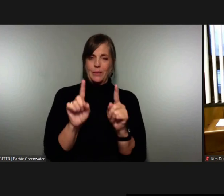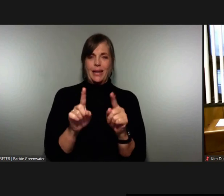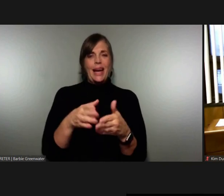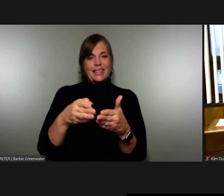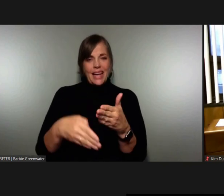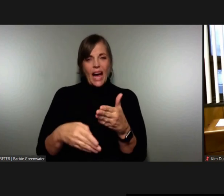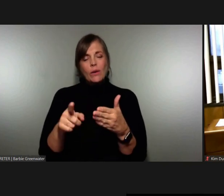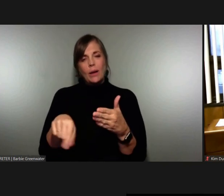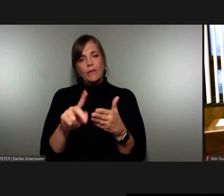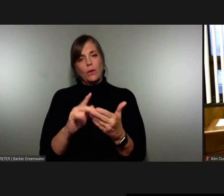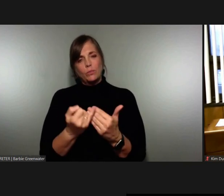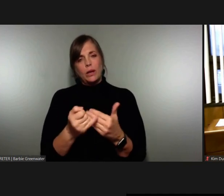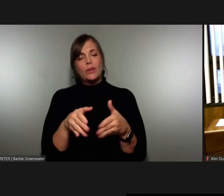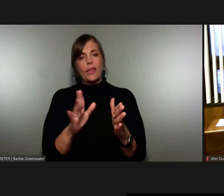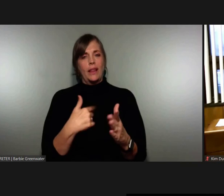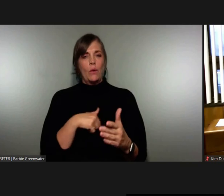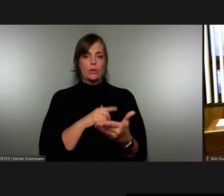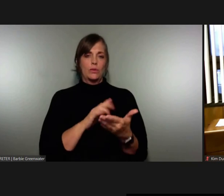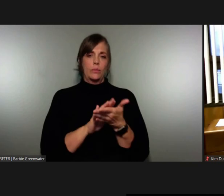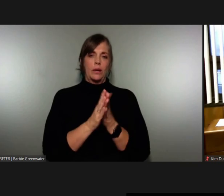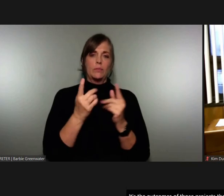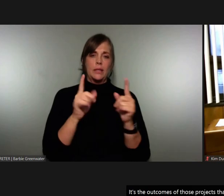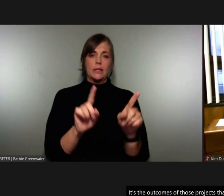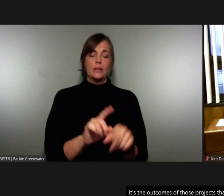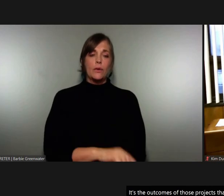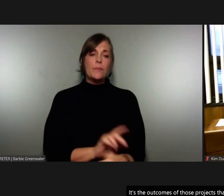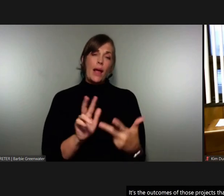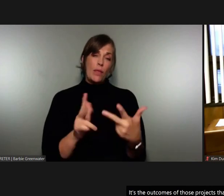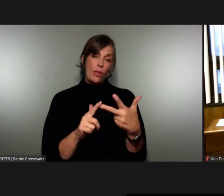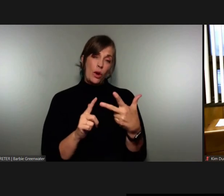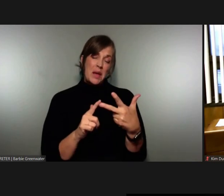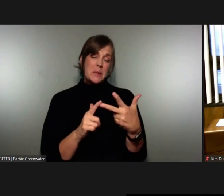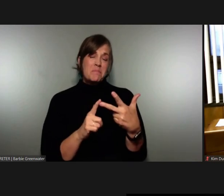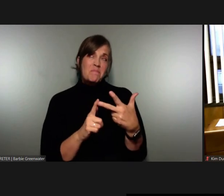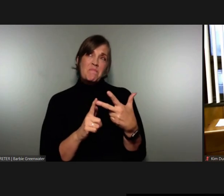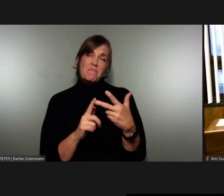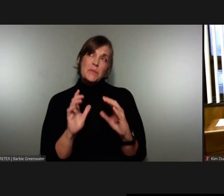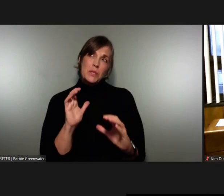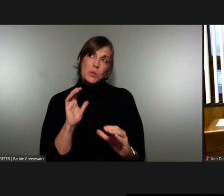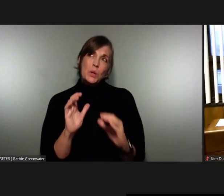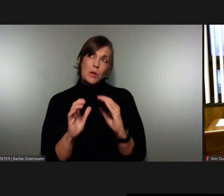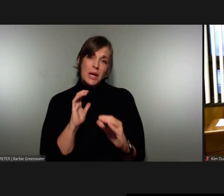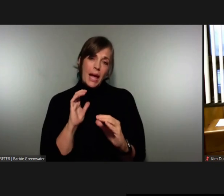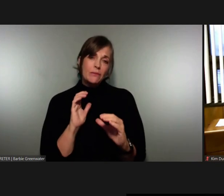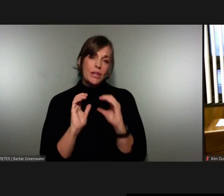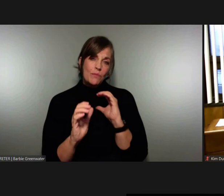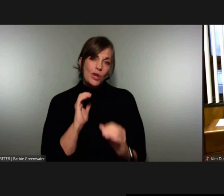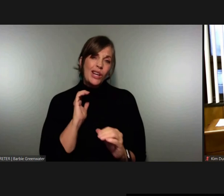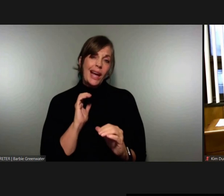of those projects that allow us to be successful. And the third thing that I would say is communicate,